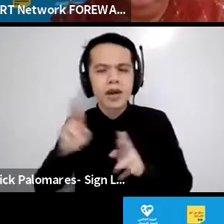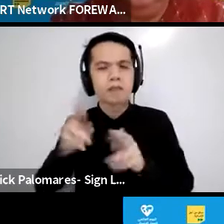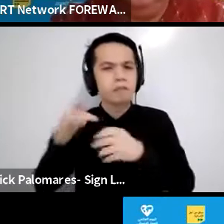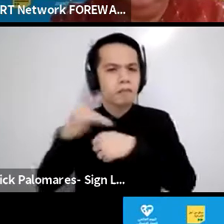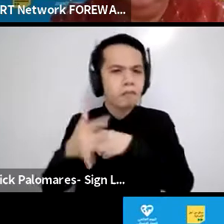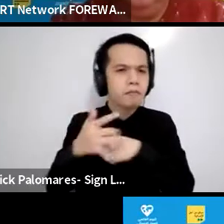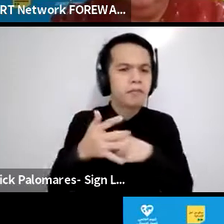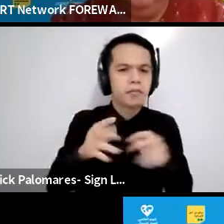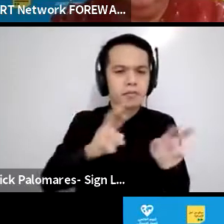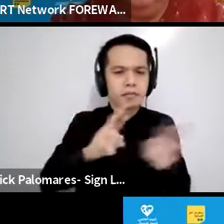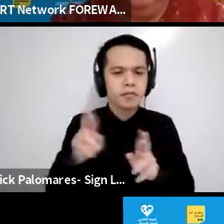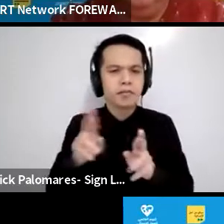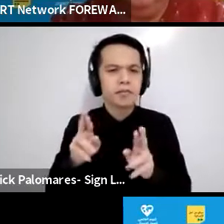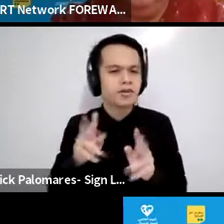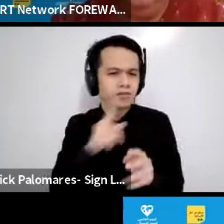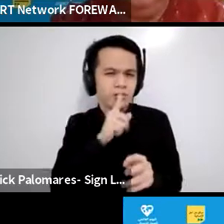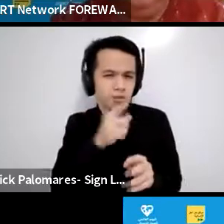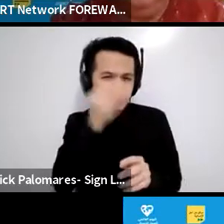activities actually